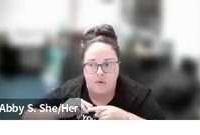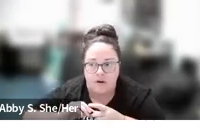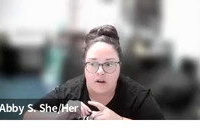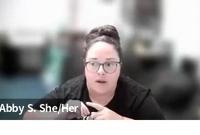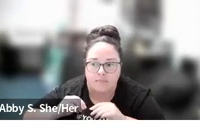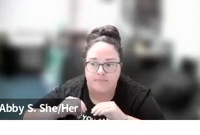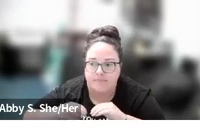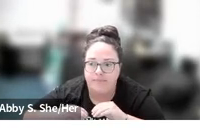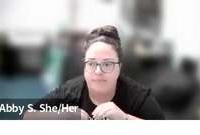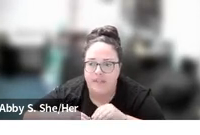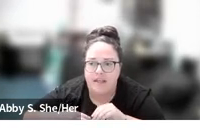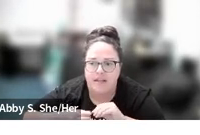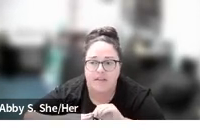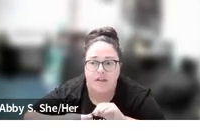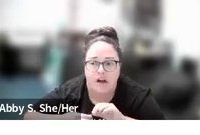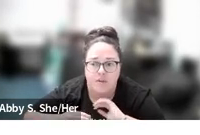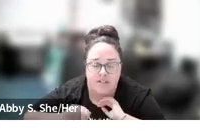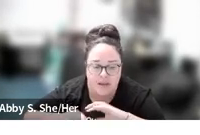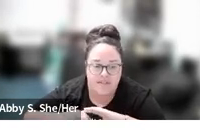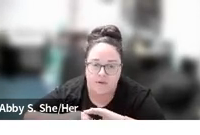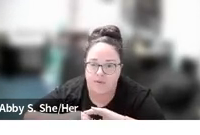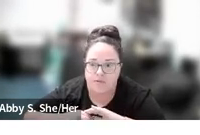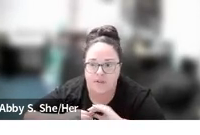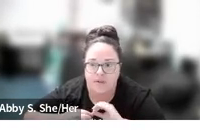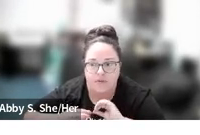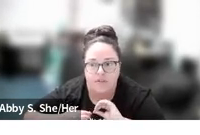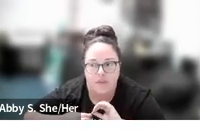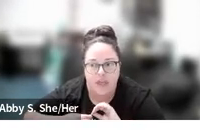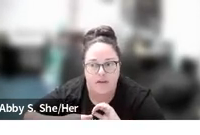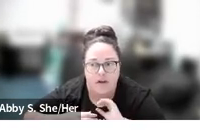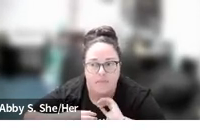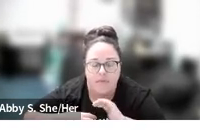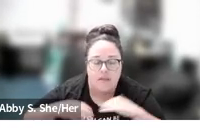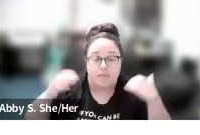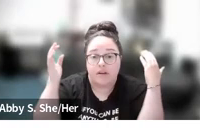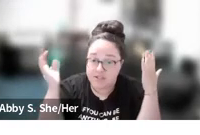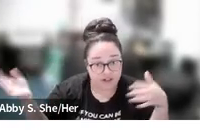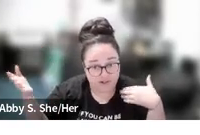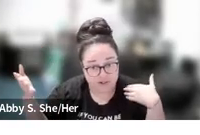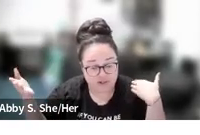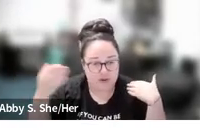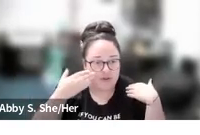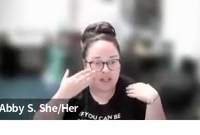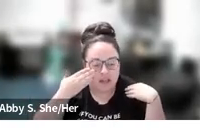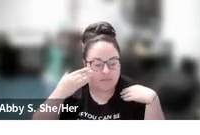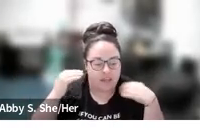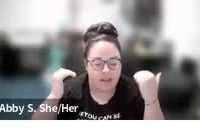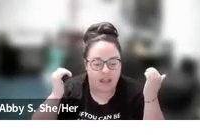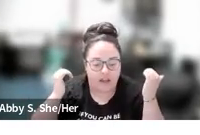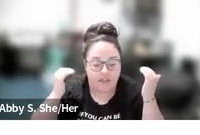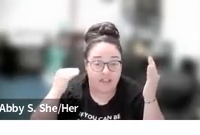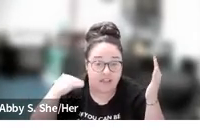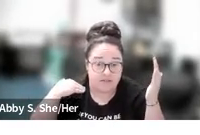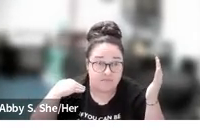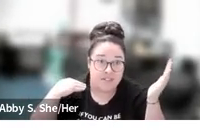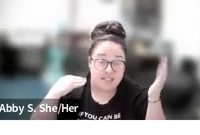with, or and also adapt sound, which is really cool too. They have, because your ears are so unique, they can